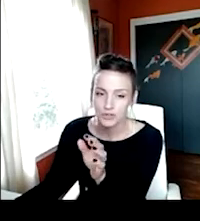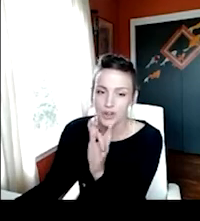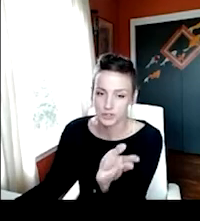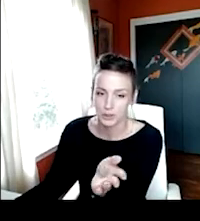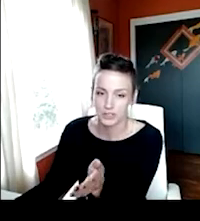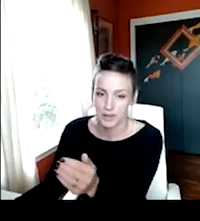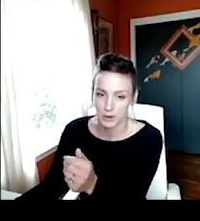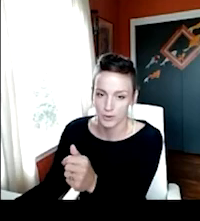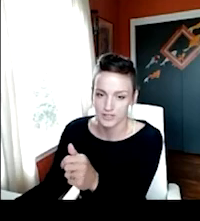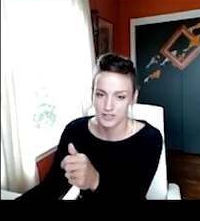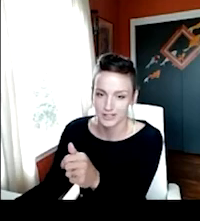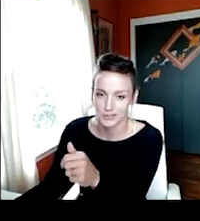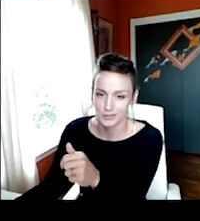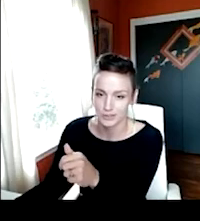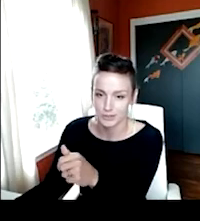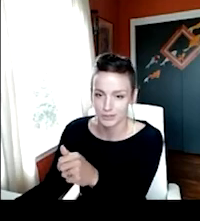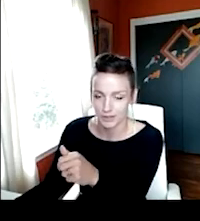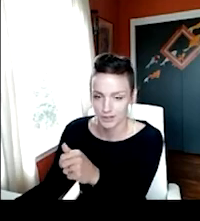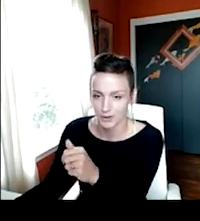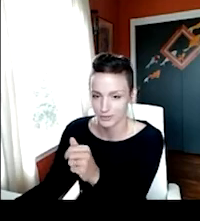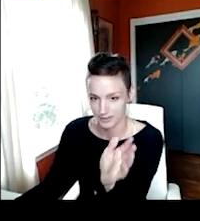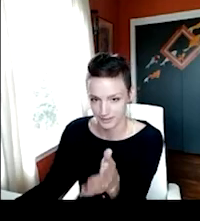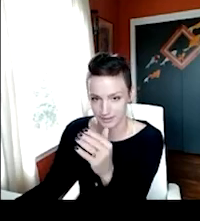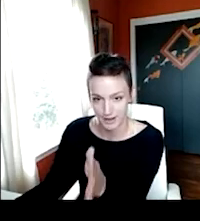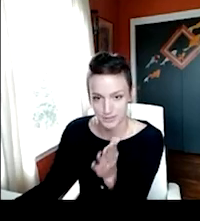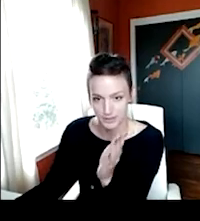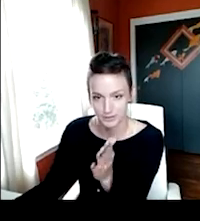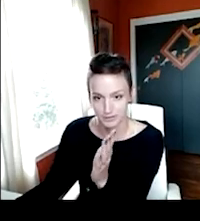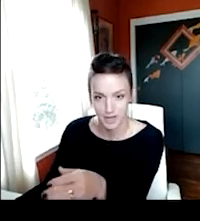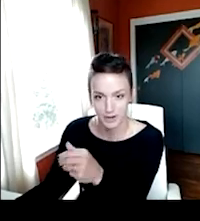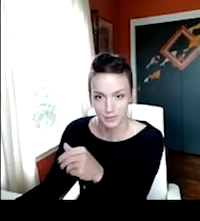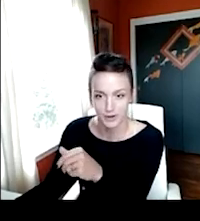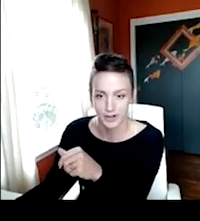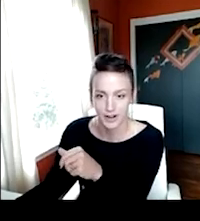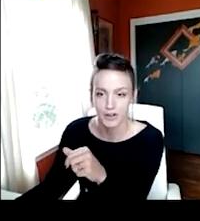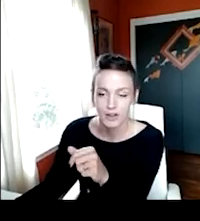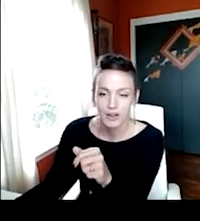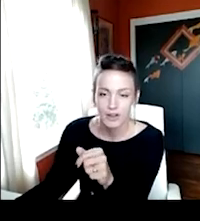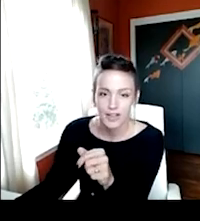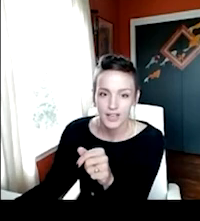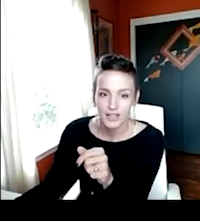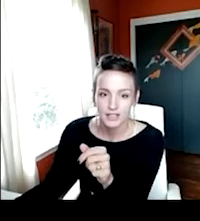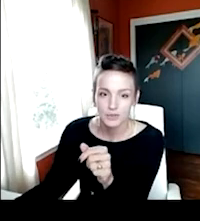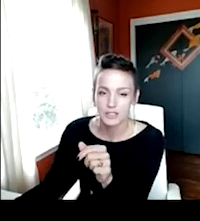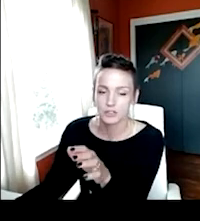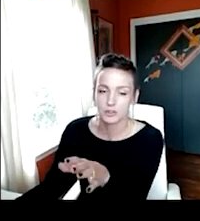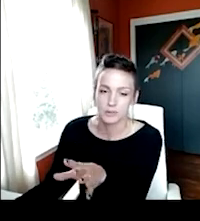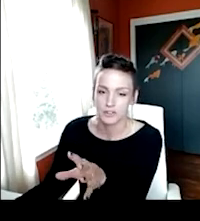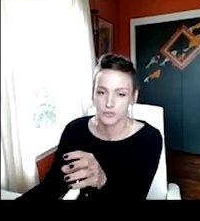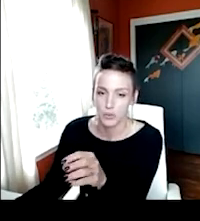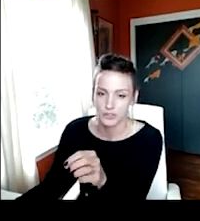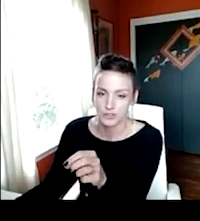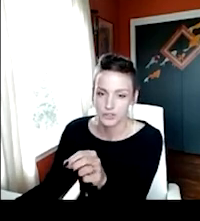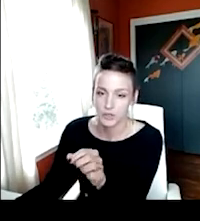so if you have a script and a PowerPoint to guide your students through, hopefully better than I'm doing with my PowerPoint right now. And we did this in groups of